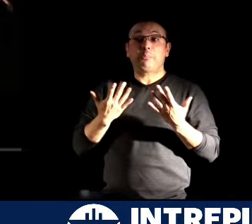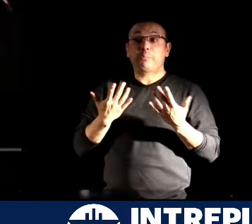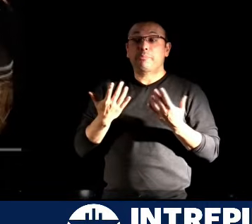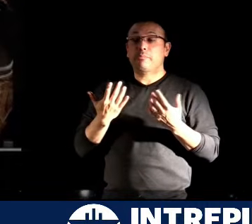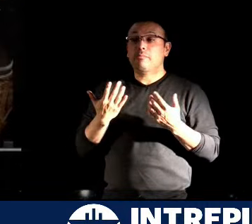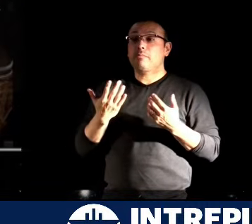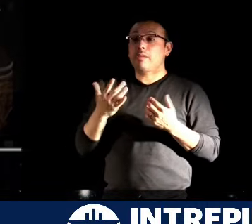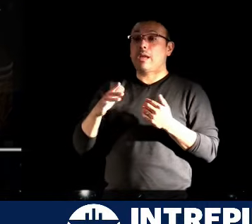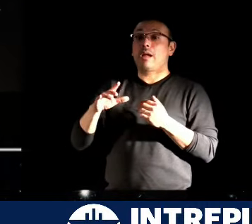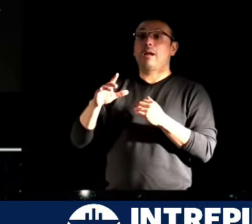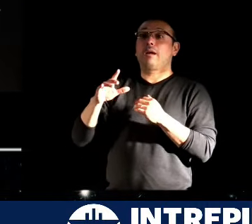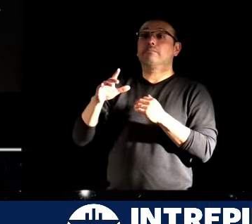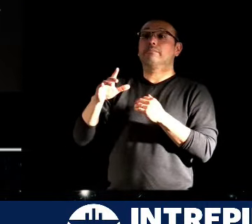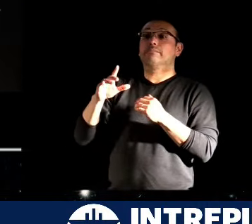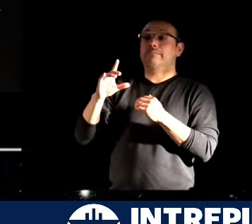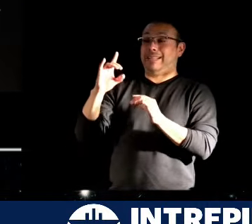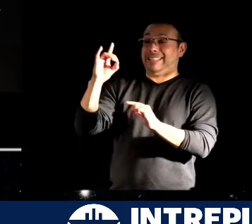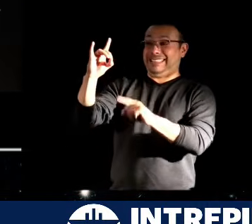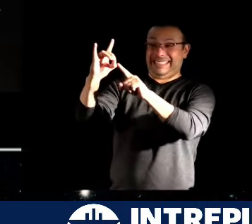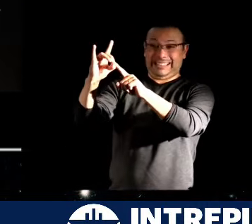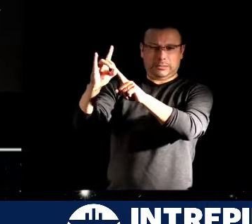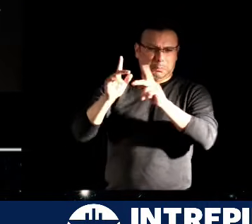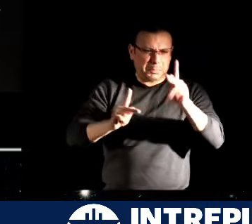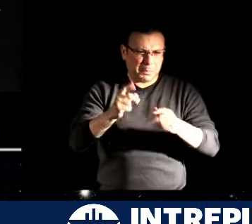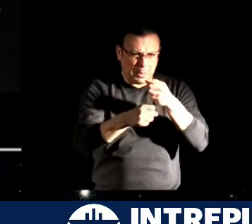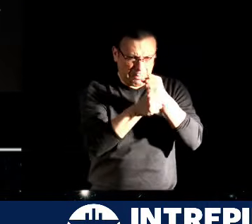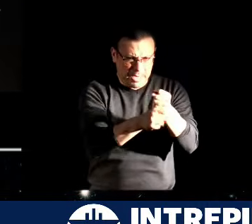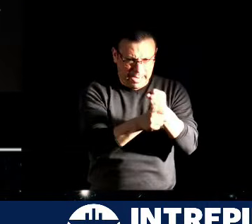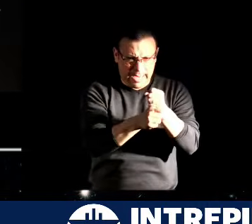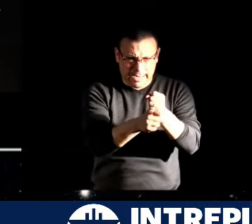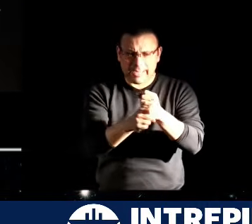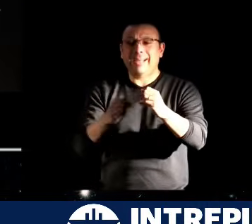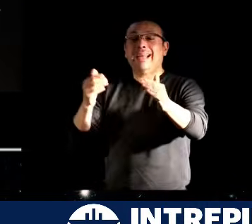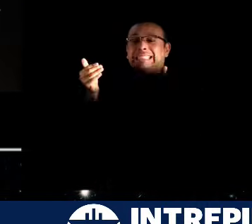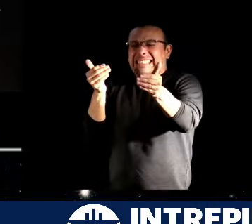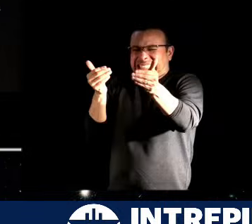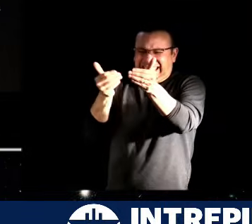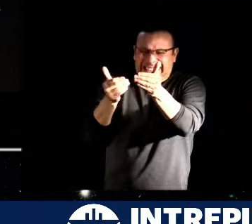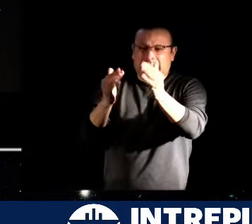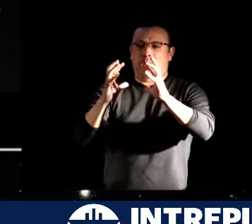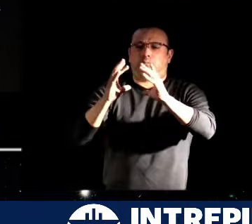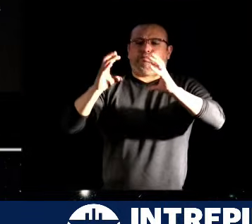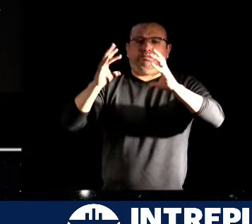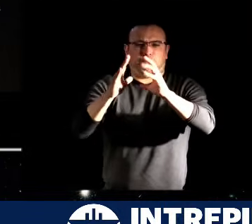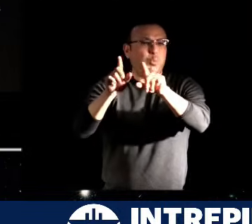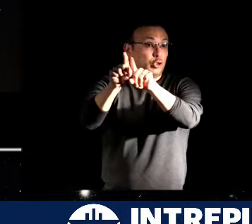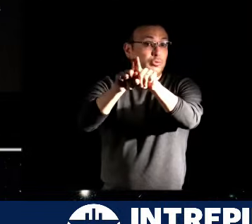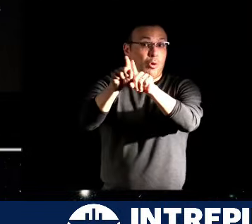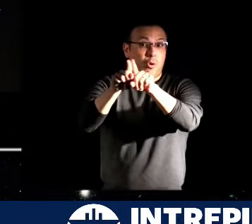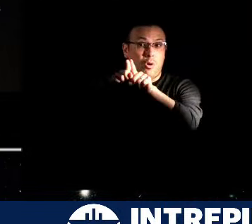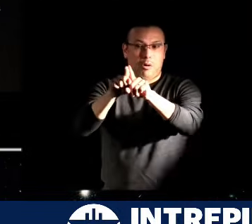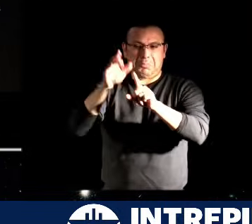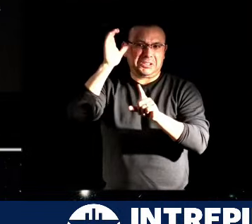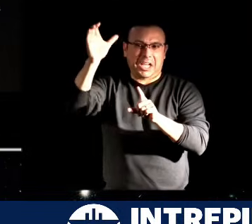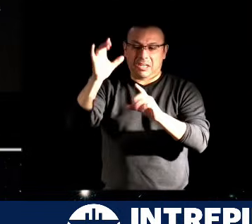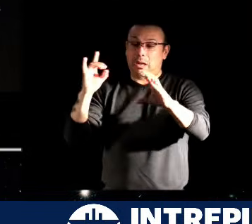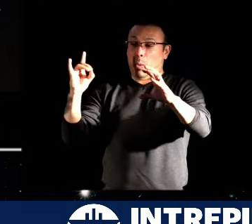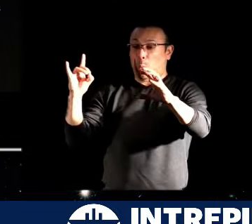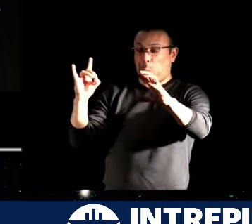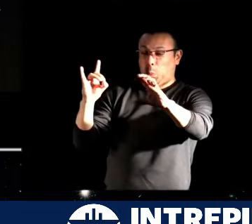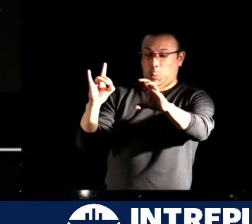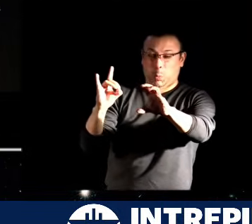first human-made object that is closest to a star ever. That is our sun. If the sun